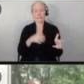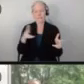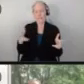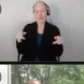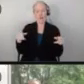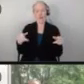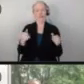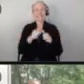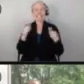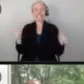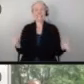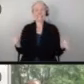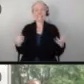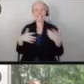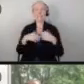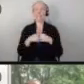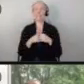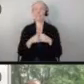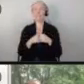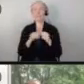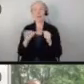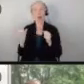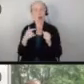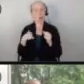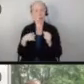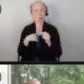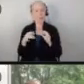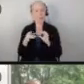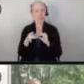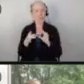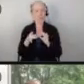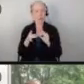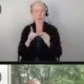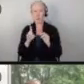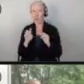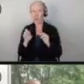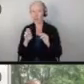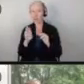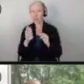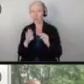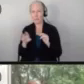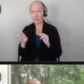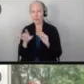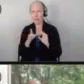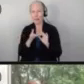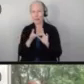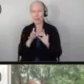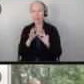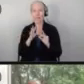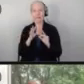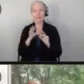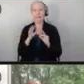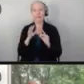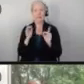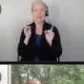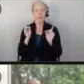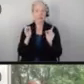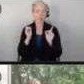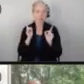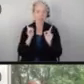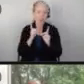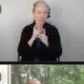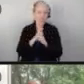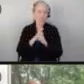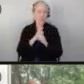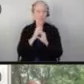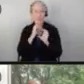and like was talked about by Dr. Bell about just the complexity of having